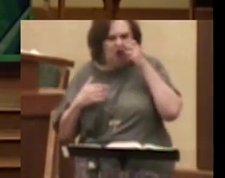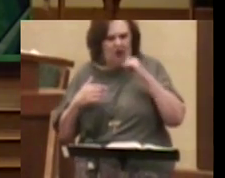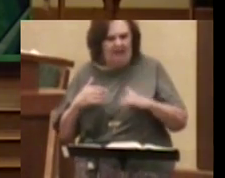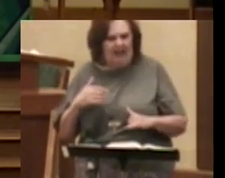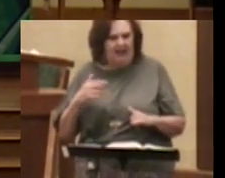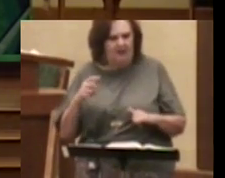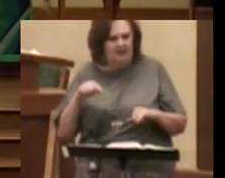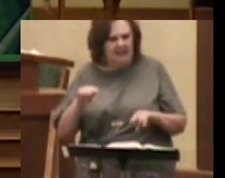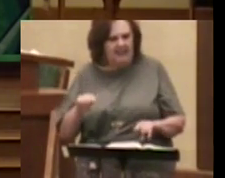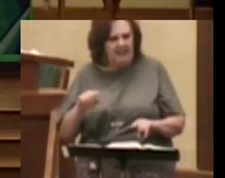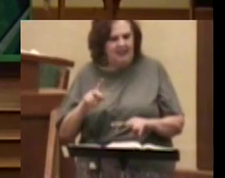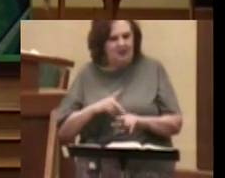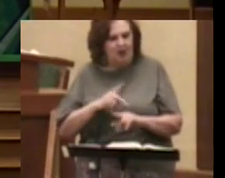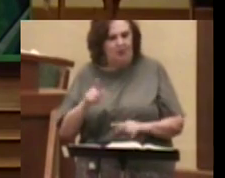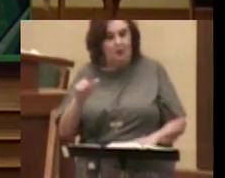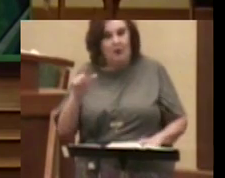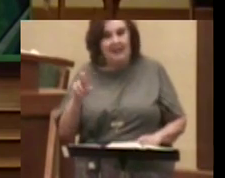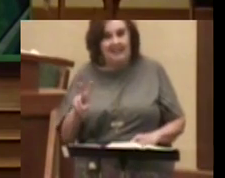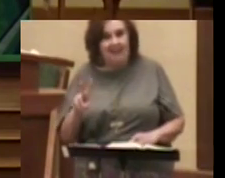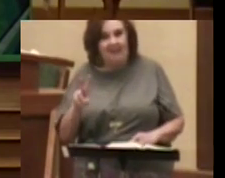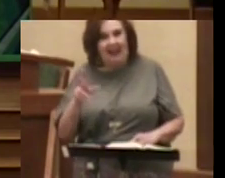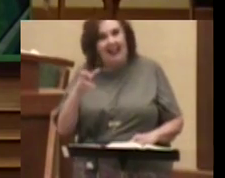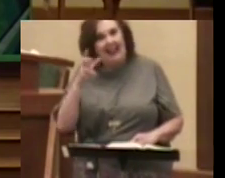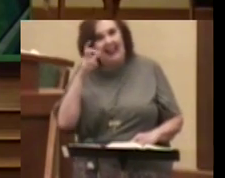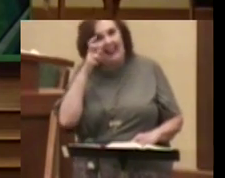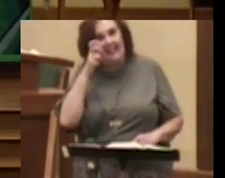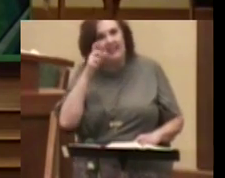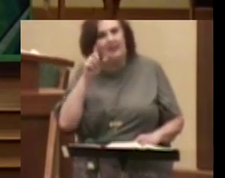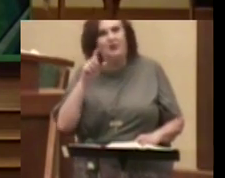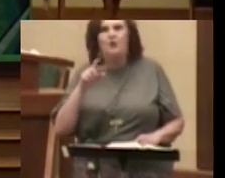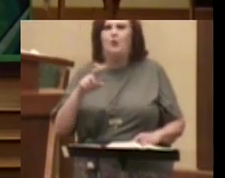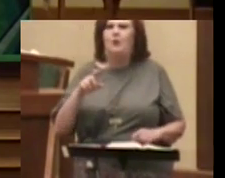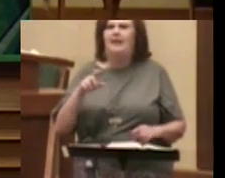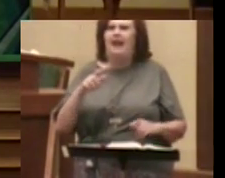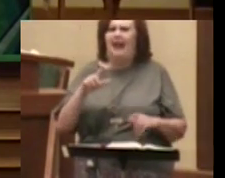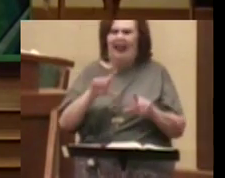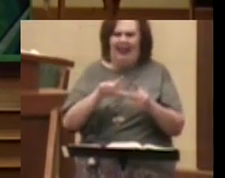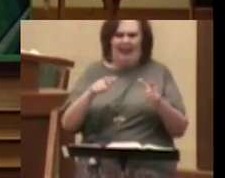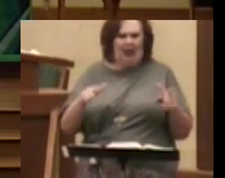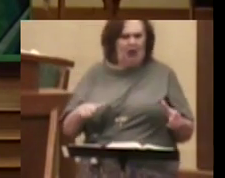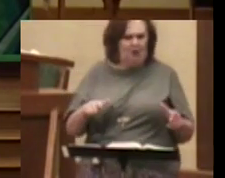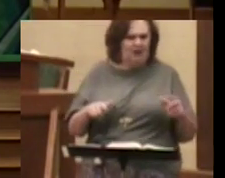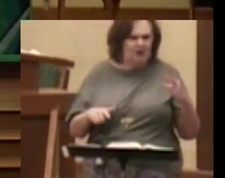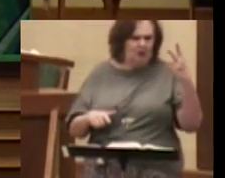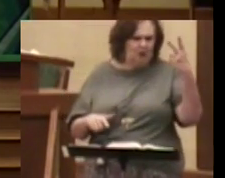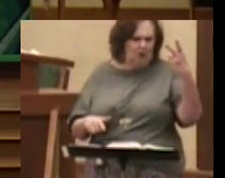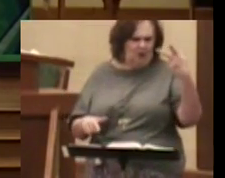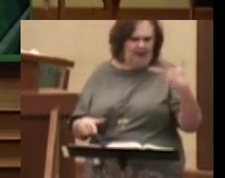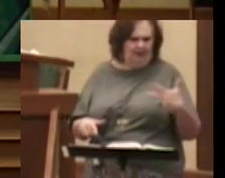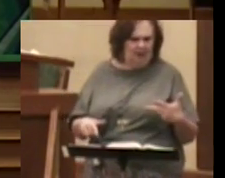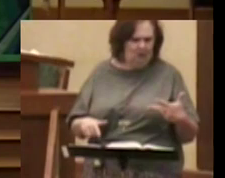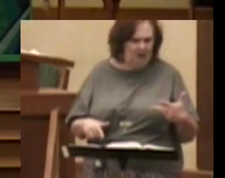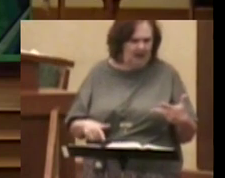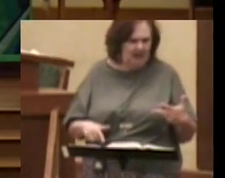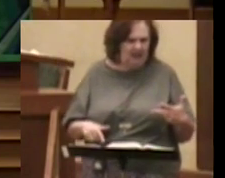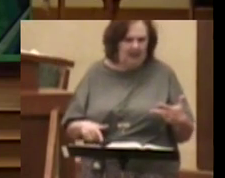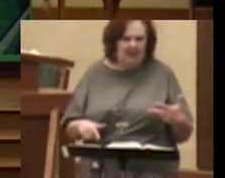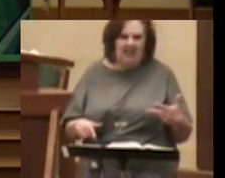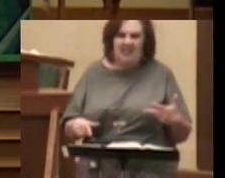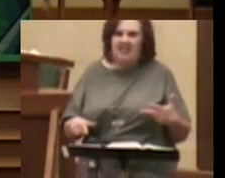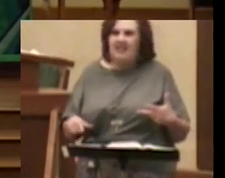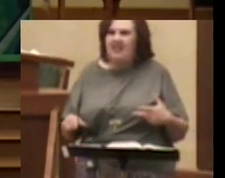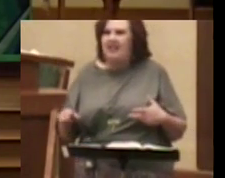Psalm 27. For listen to the military language in verses 2 and 3.